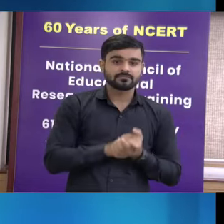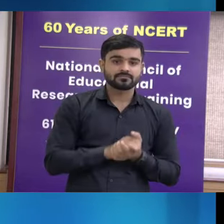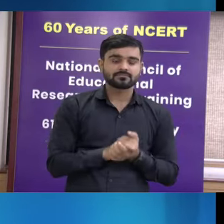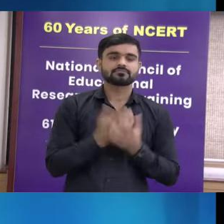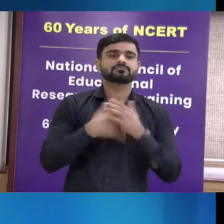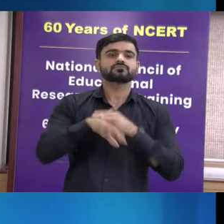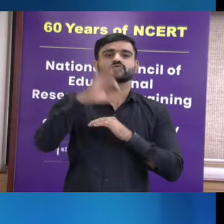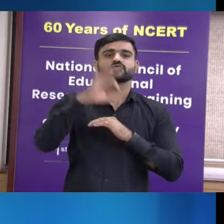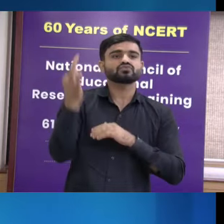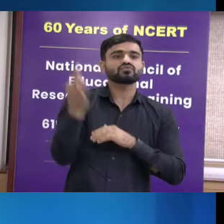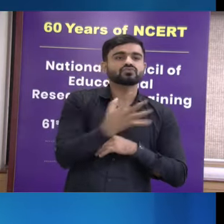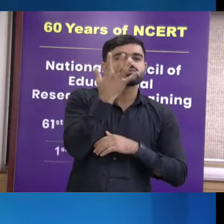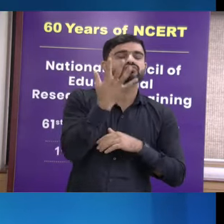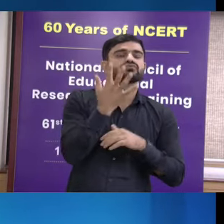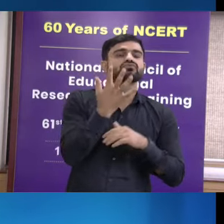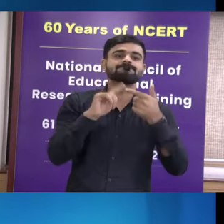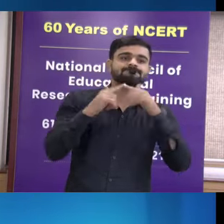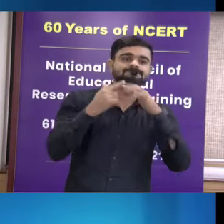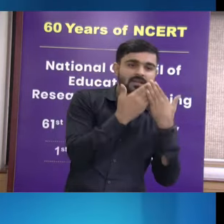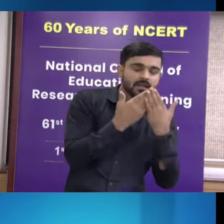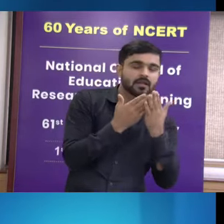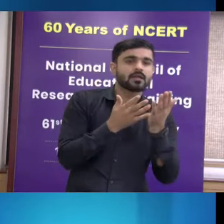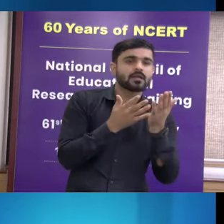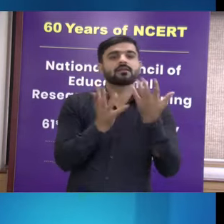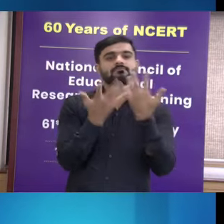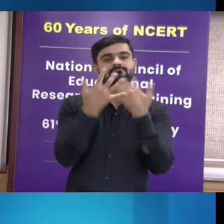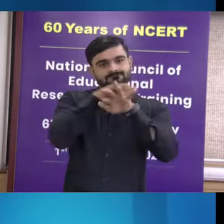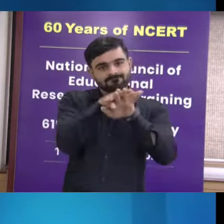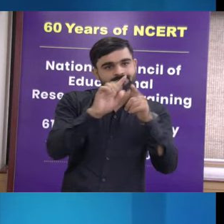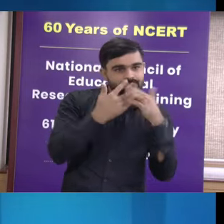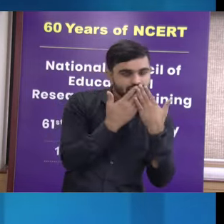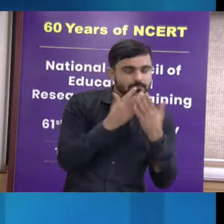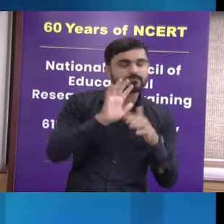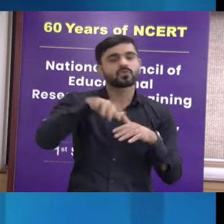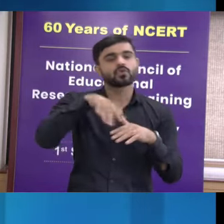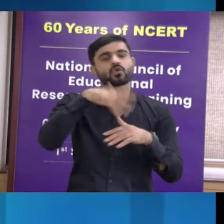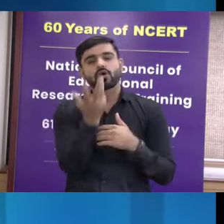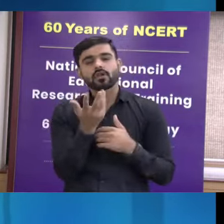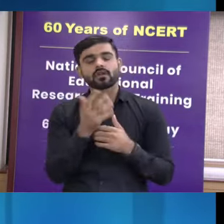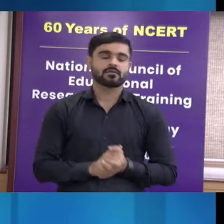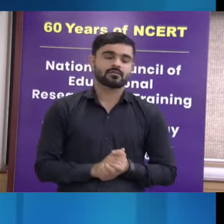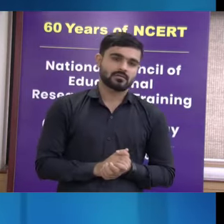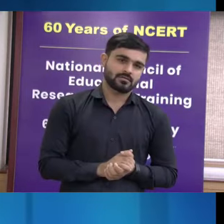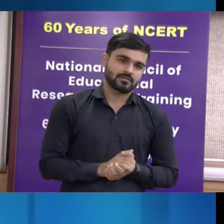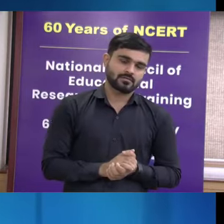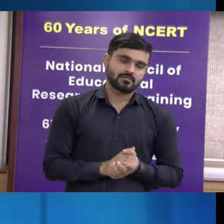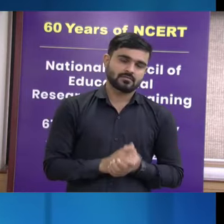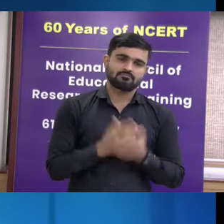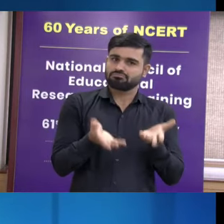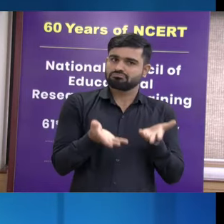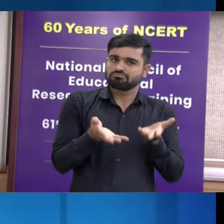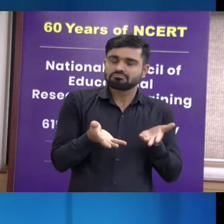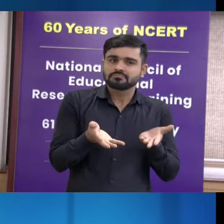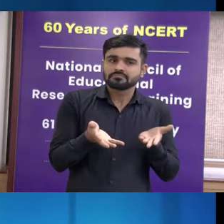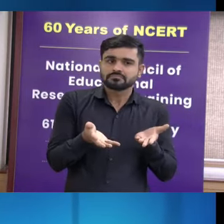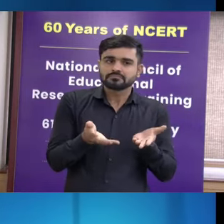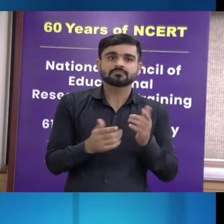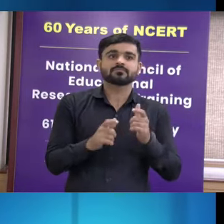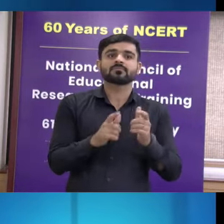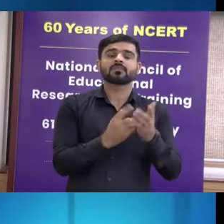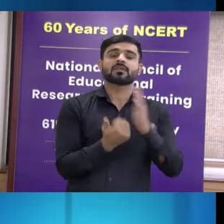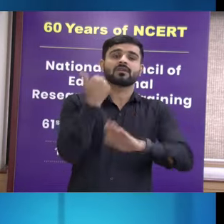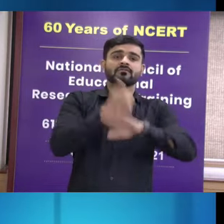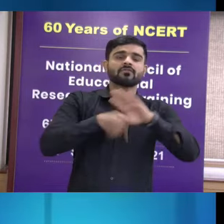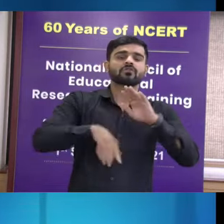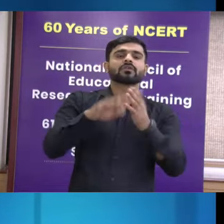new pedagogies, in the field of inclusive education, in the field of now the foundational